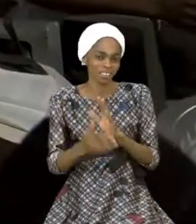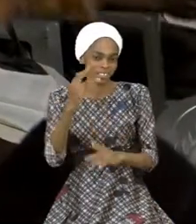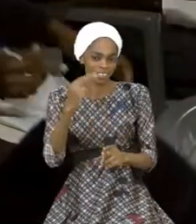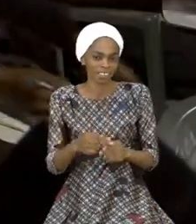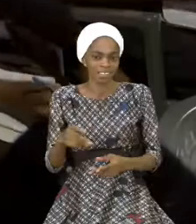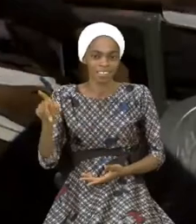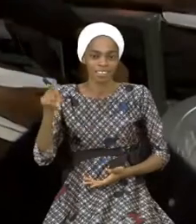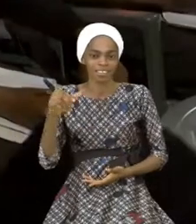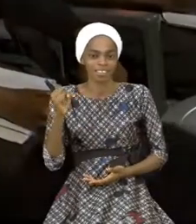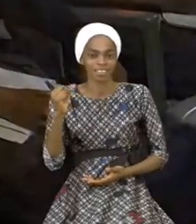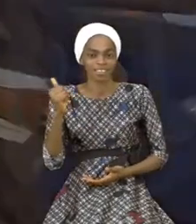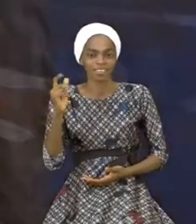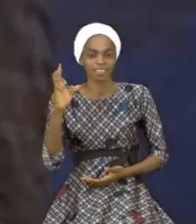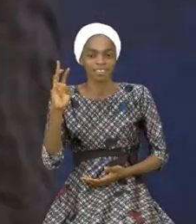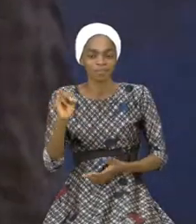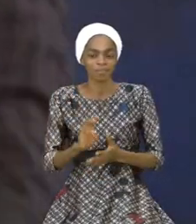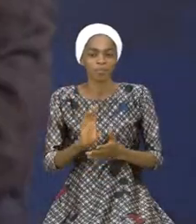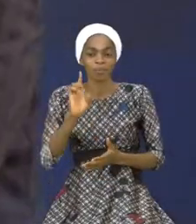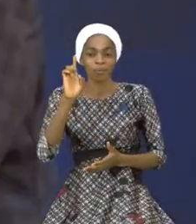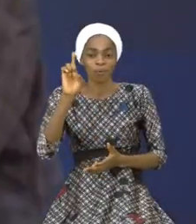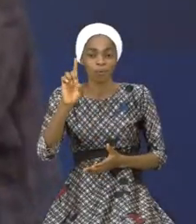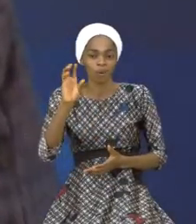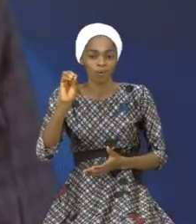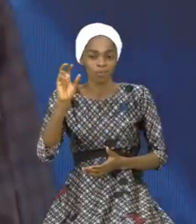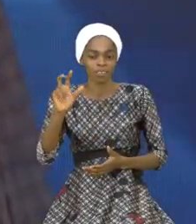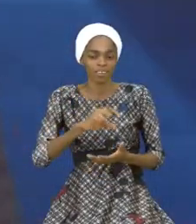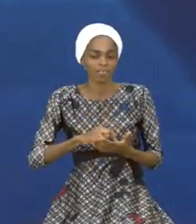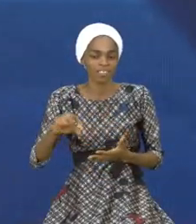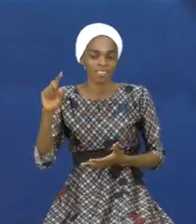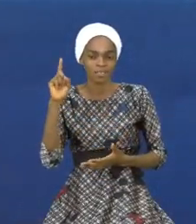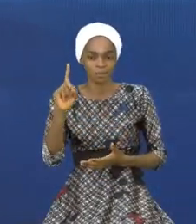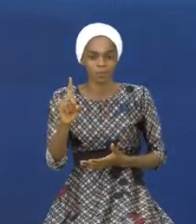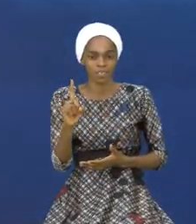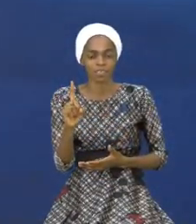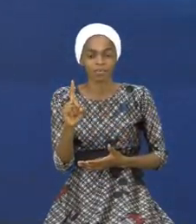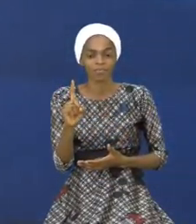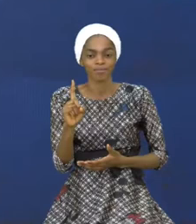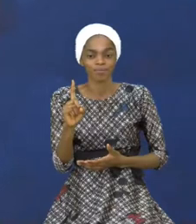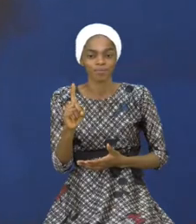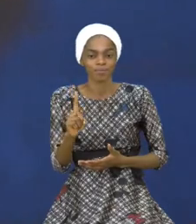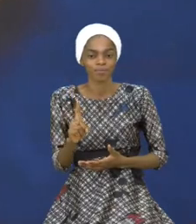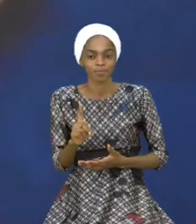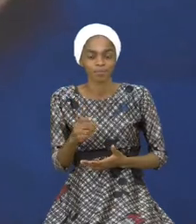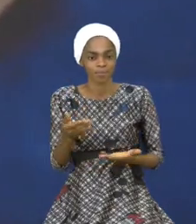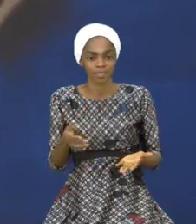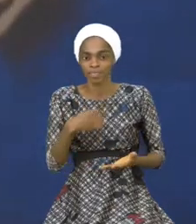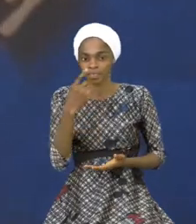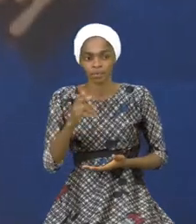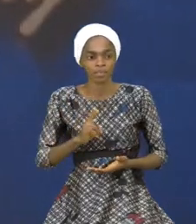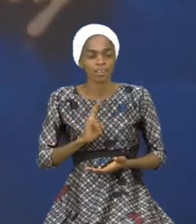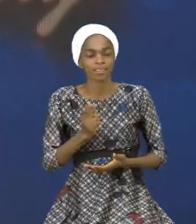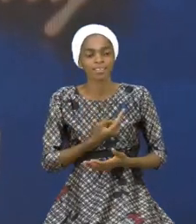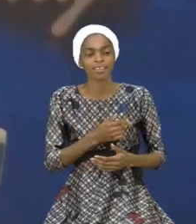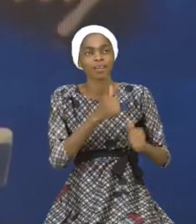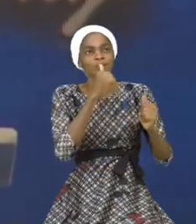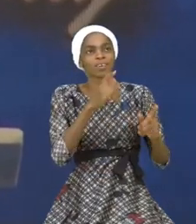Psalm 103, I'm reading from verse 1. Psalm 103, verse 1. Here it tells us,